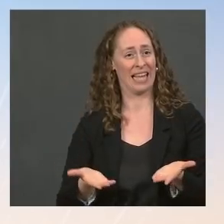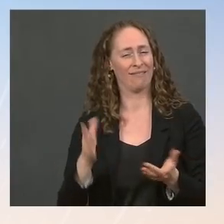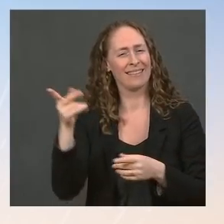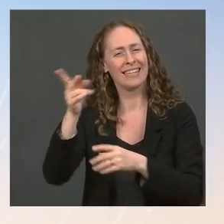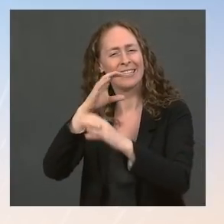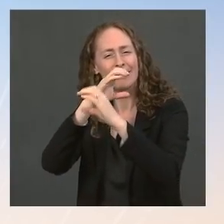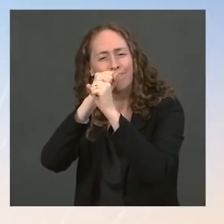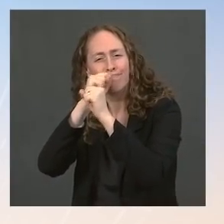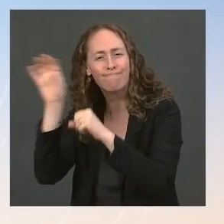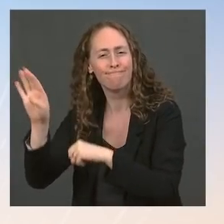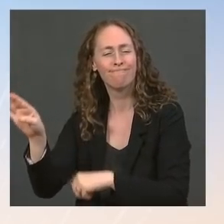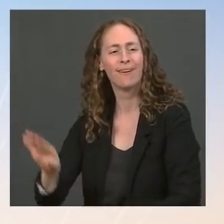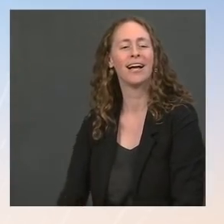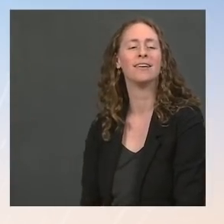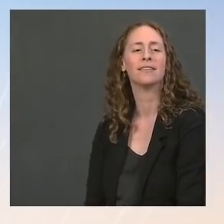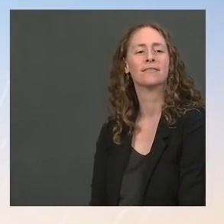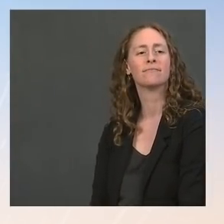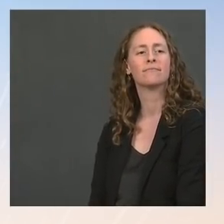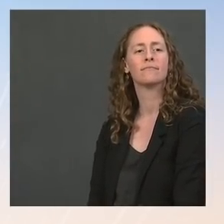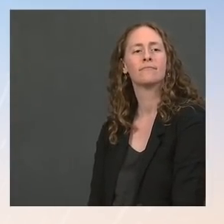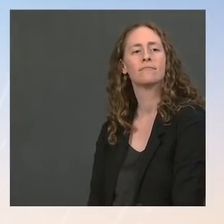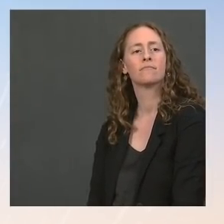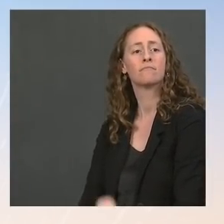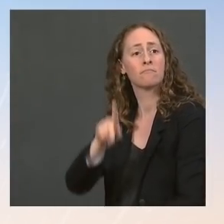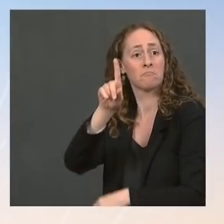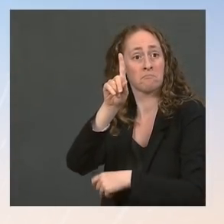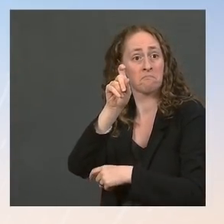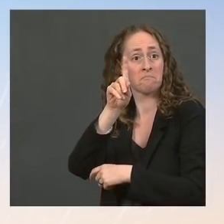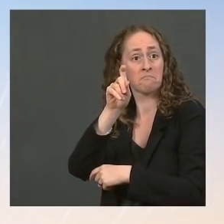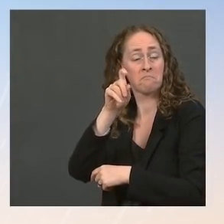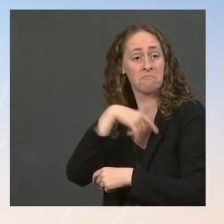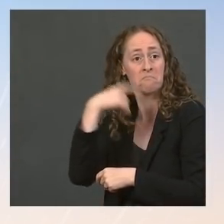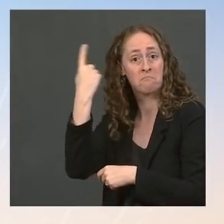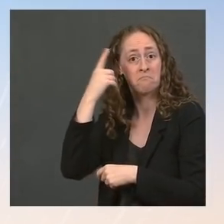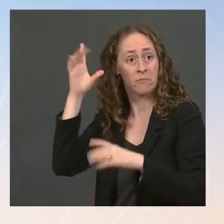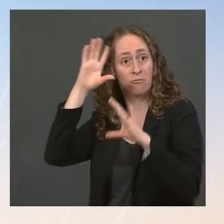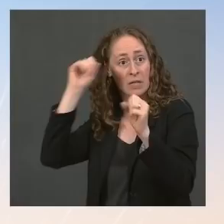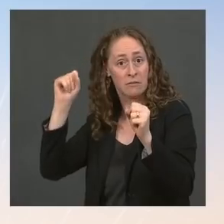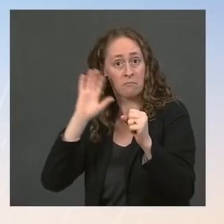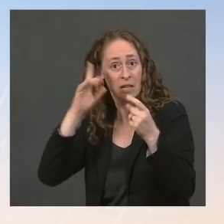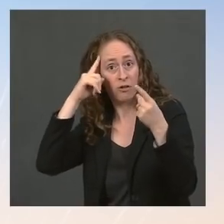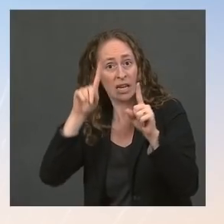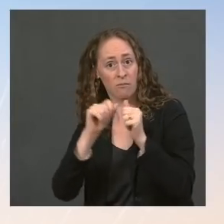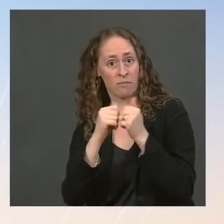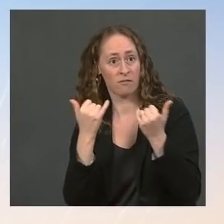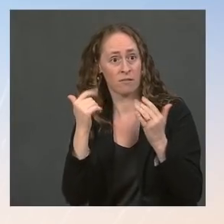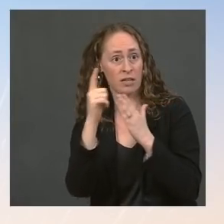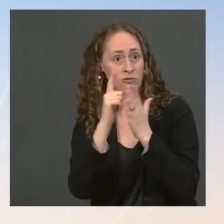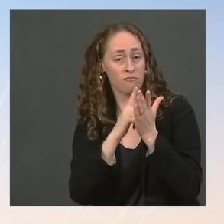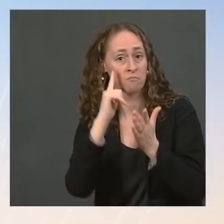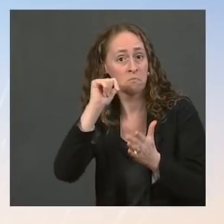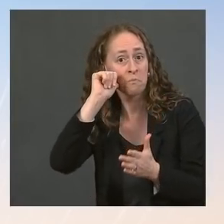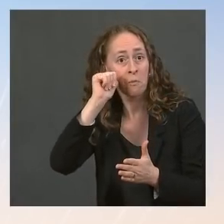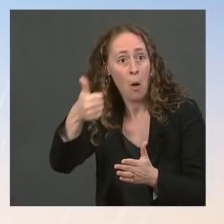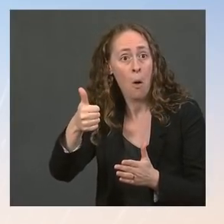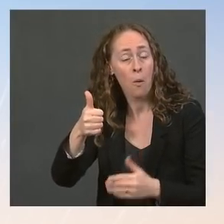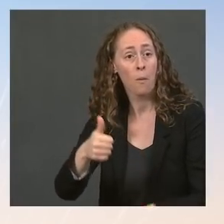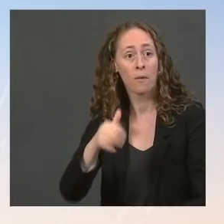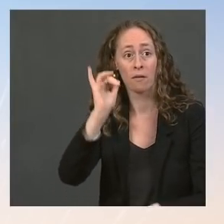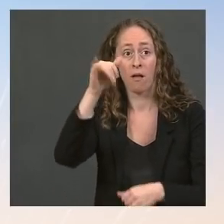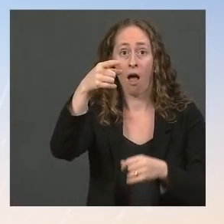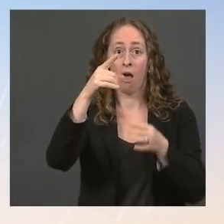want an agreement on the legislative text by tomorrow? Well, I think you're asking me probably because of Speaker Pelosi's comments, I